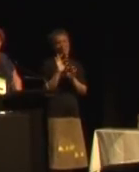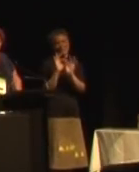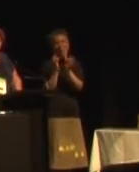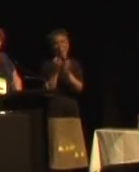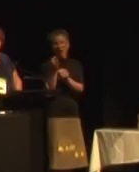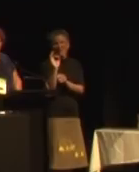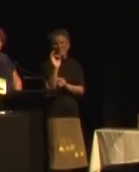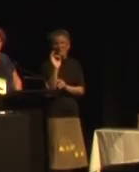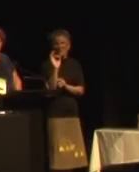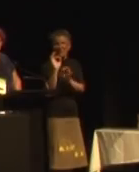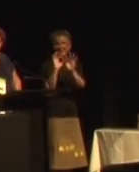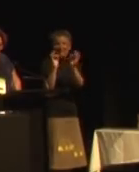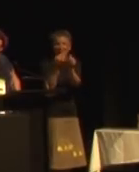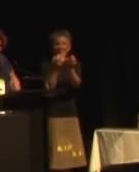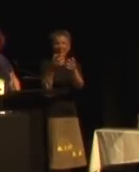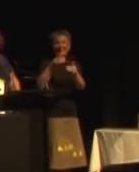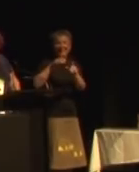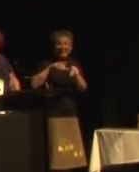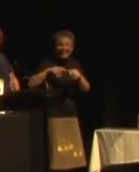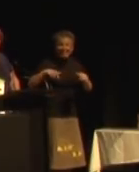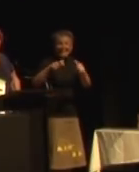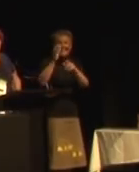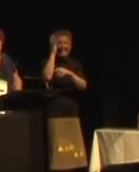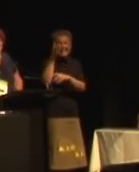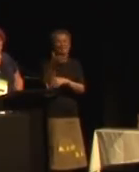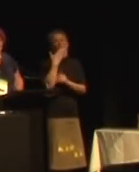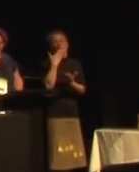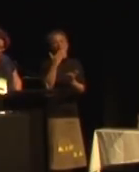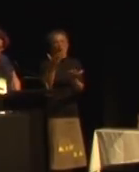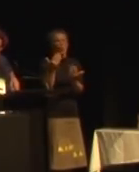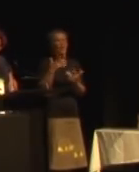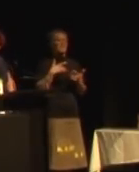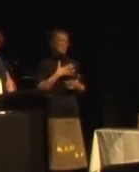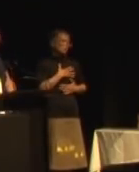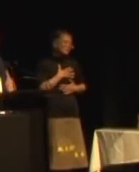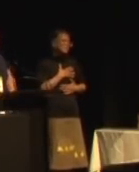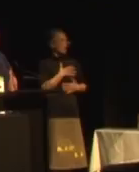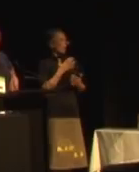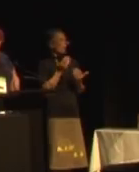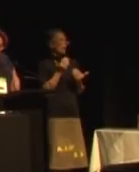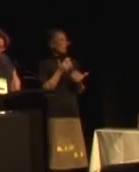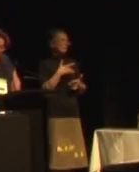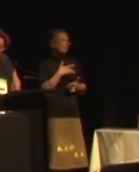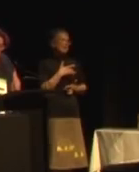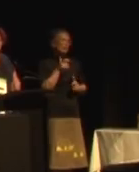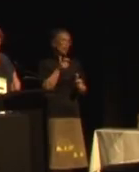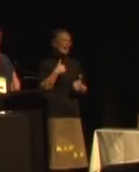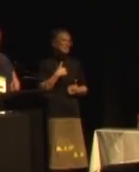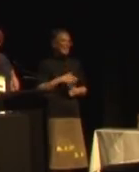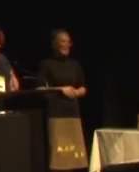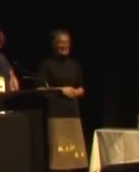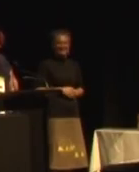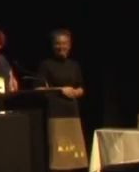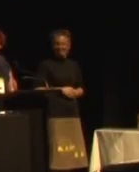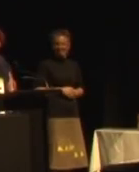the NDF organizing committee has shown us. Thank you. We feel really welcome and taken care of. So finding the right title is something I'm not